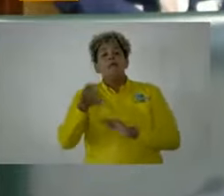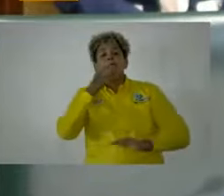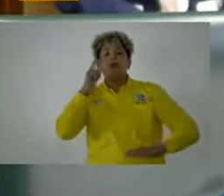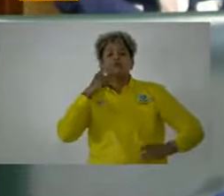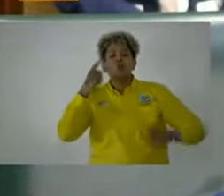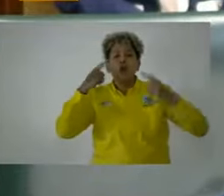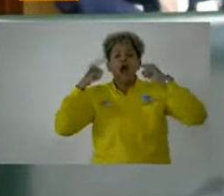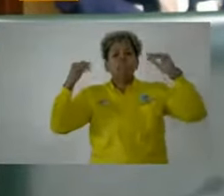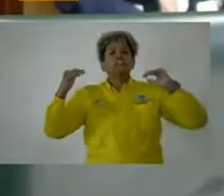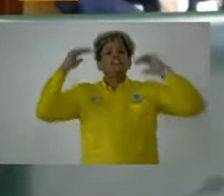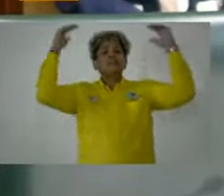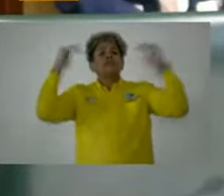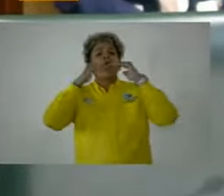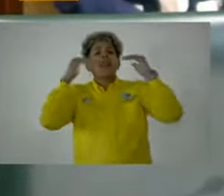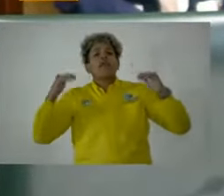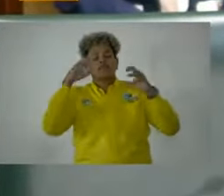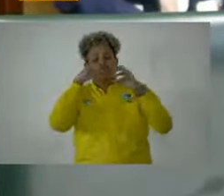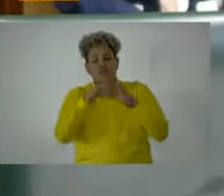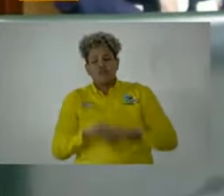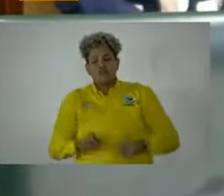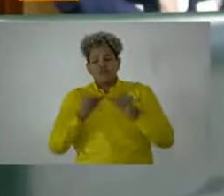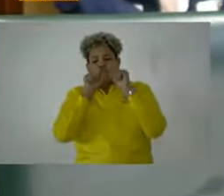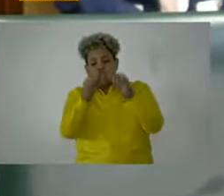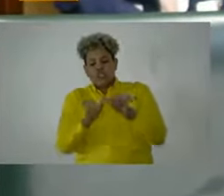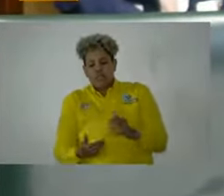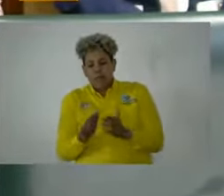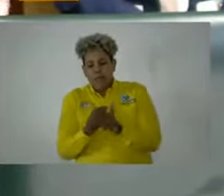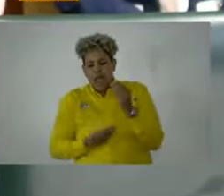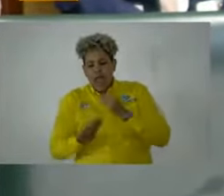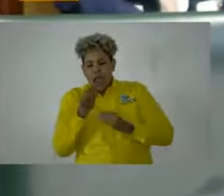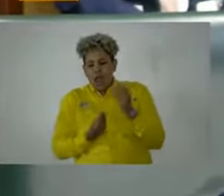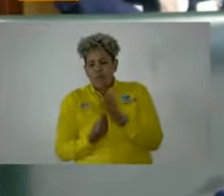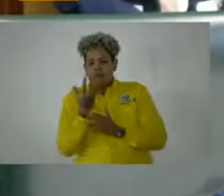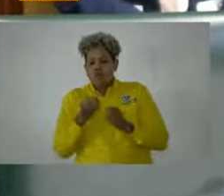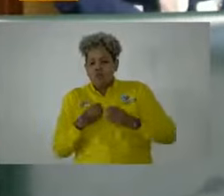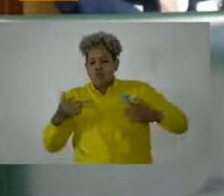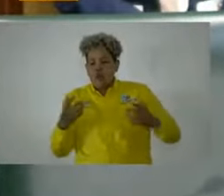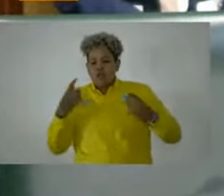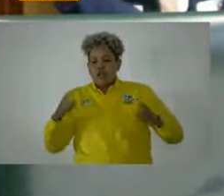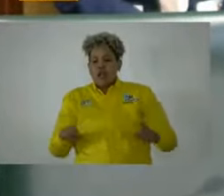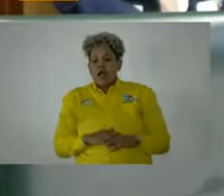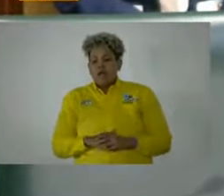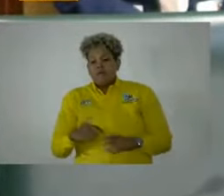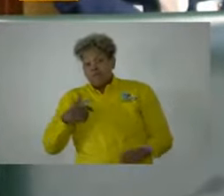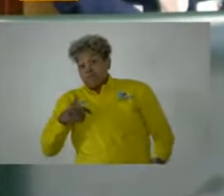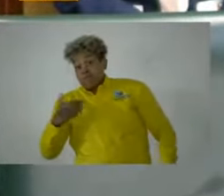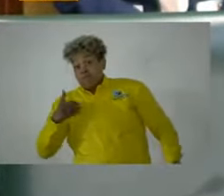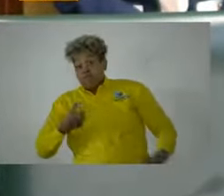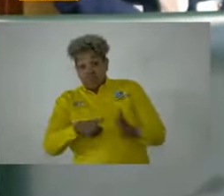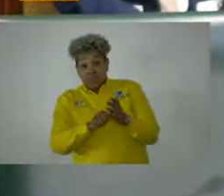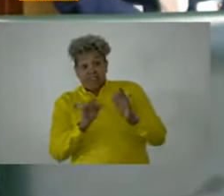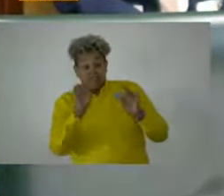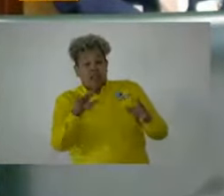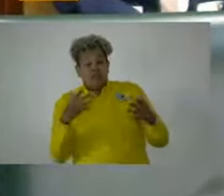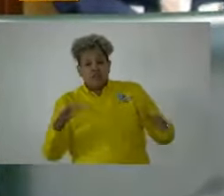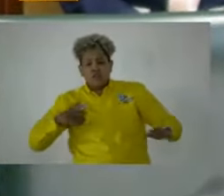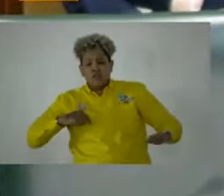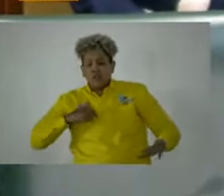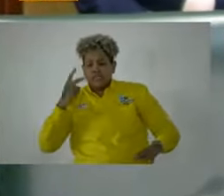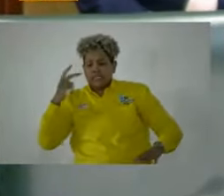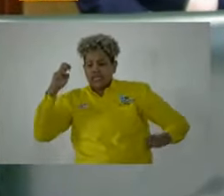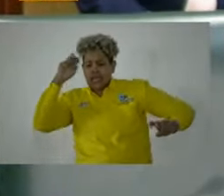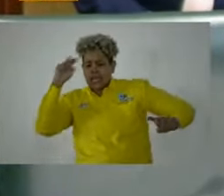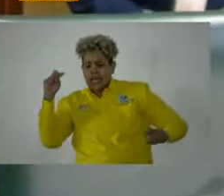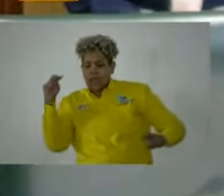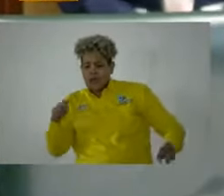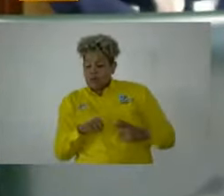achieve high levels of inclusive, sustainable economic growth. I have emphasized that we see